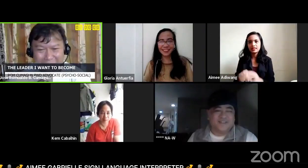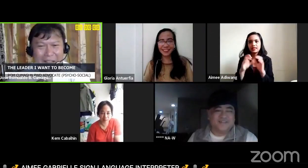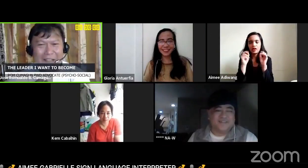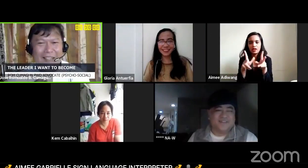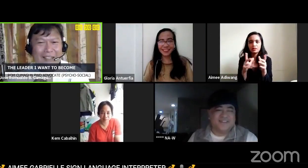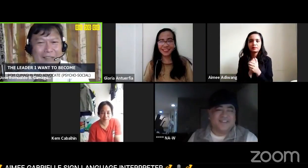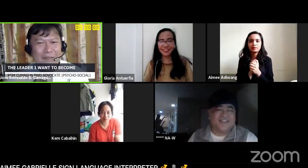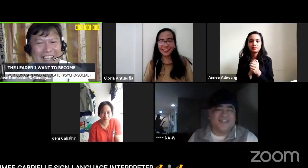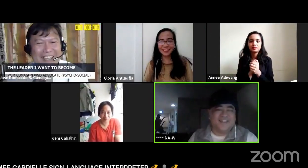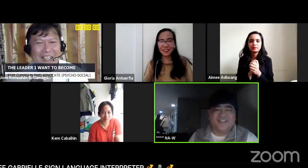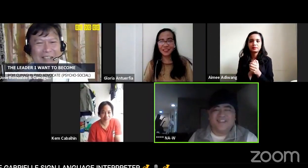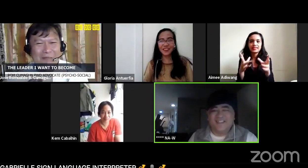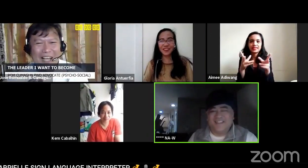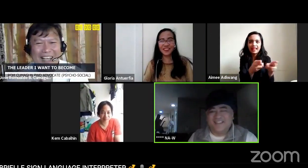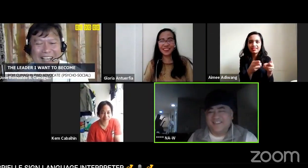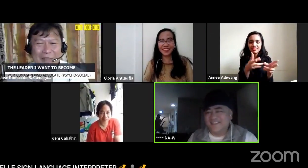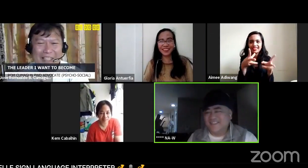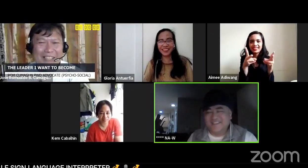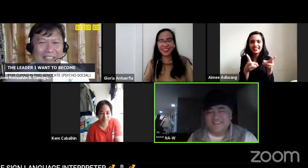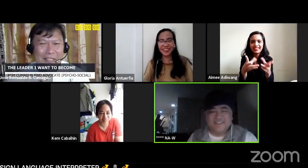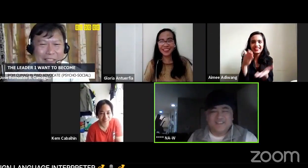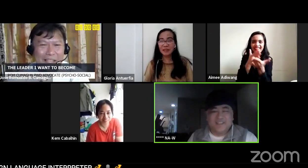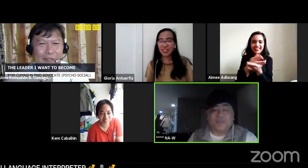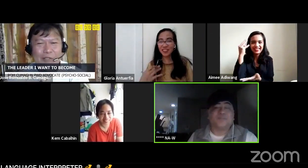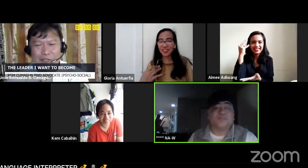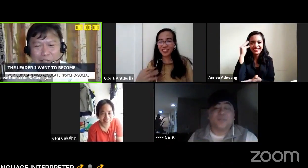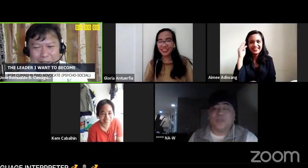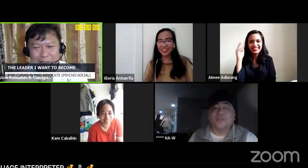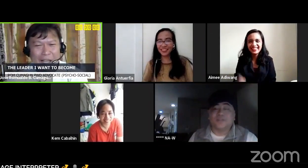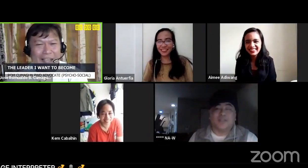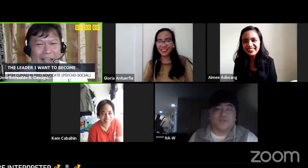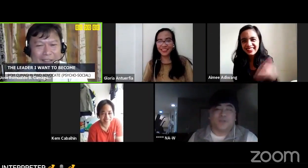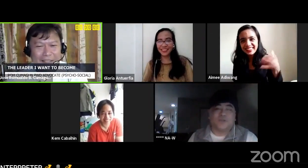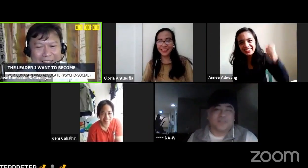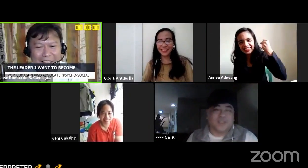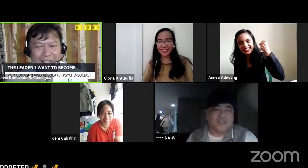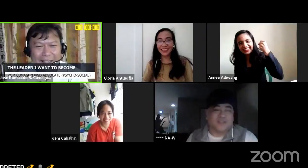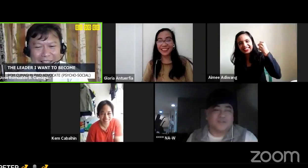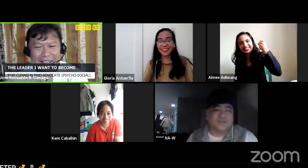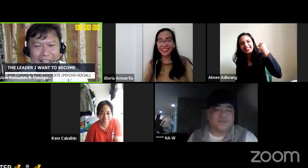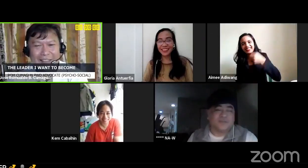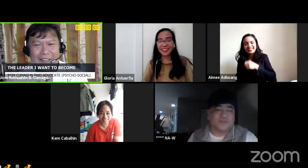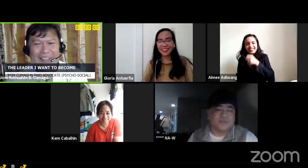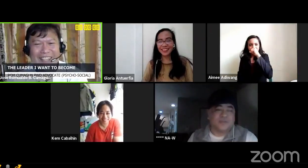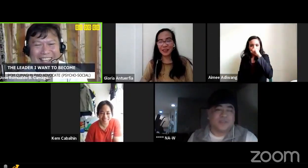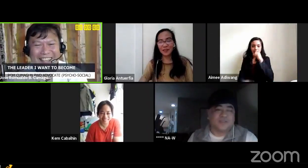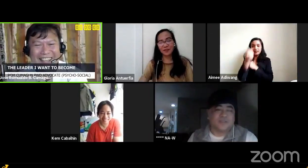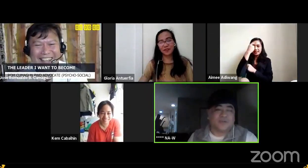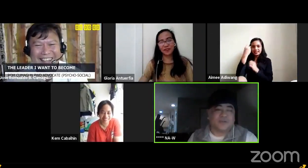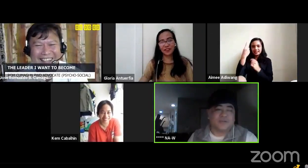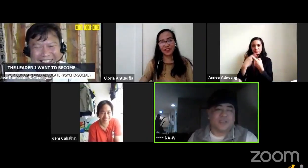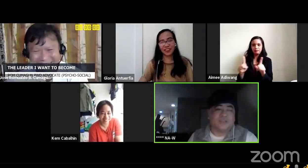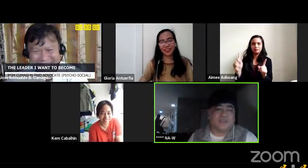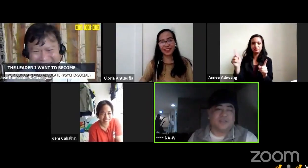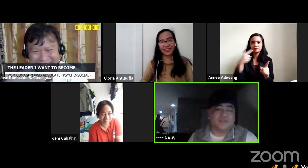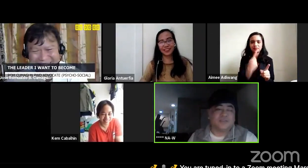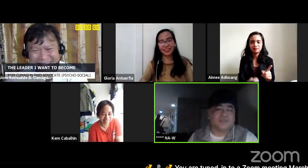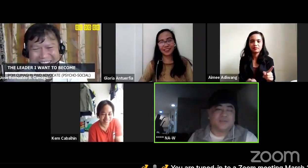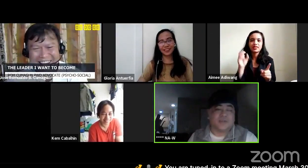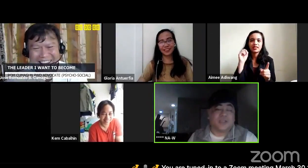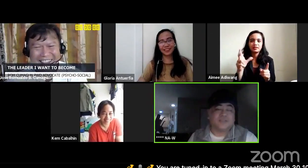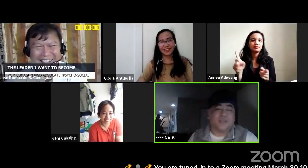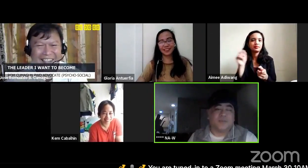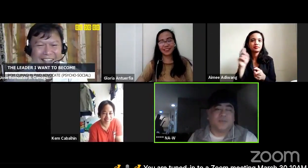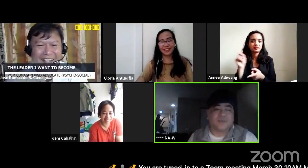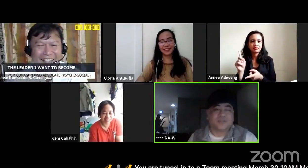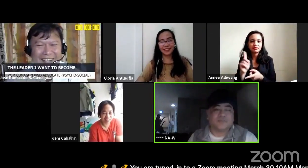rebutting Mario. But in the meantime, do. But we it's understand time what now. Rommy's saying. No? Yes. We understand what Rommy's saying. It's